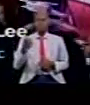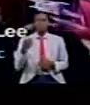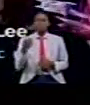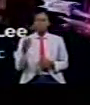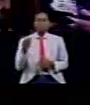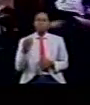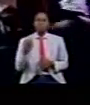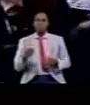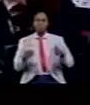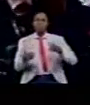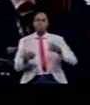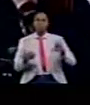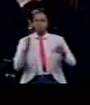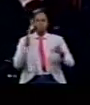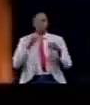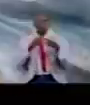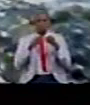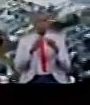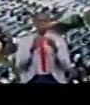of Jesus.